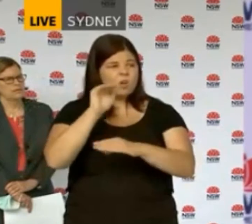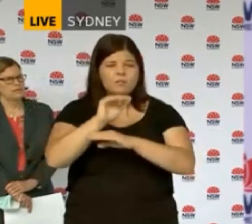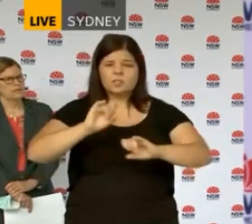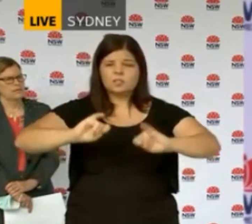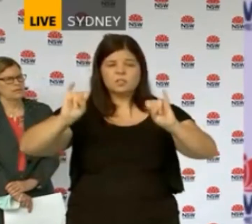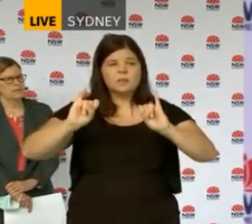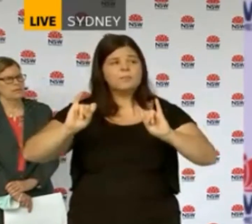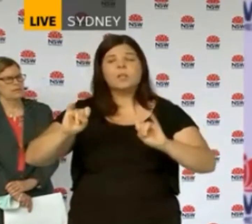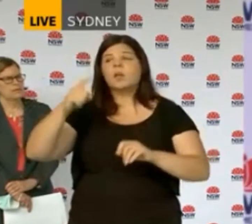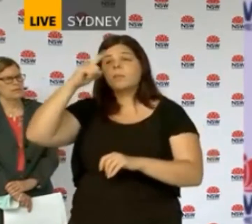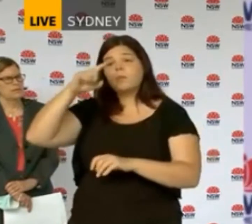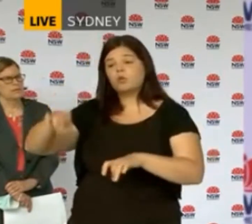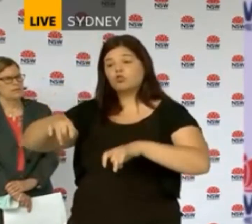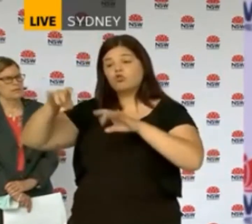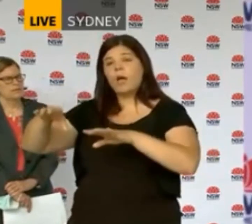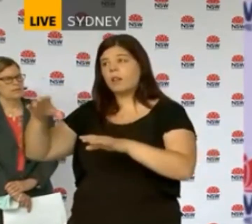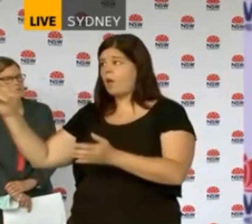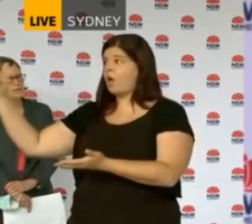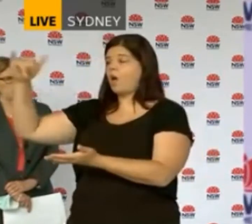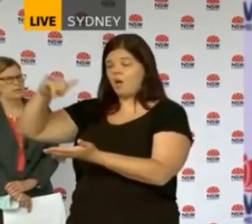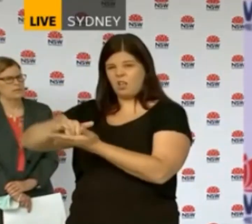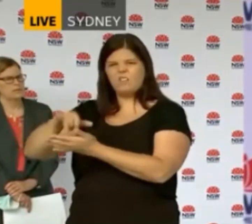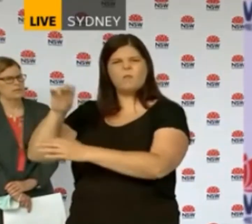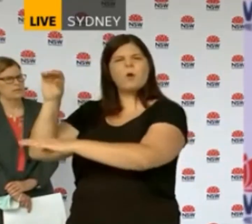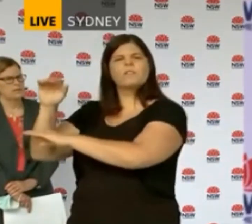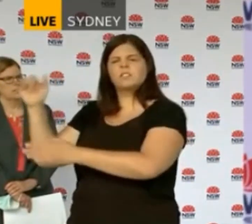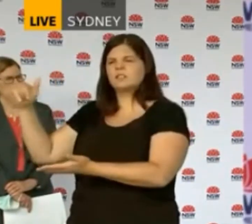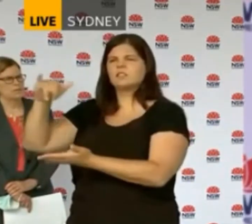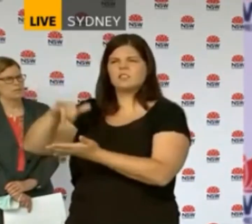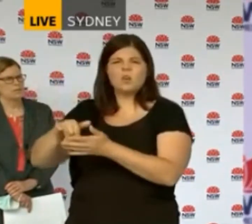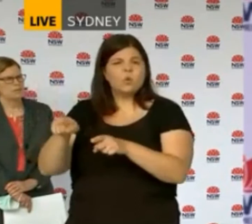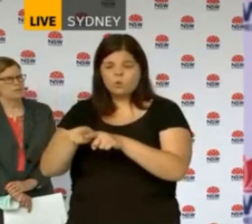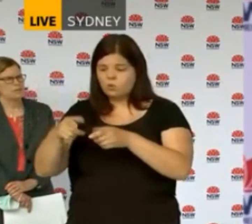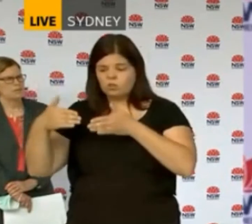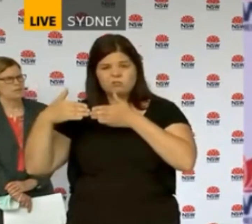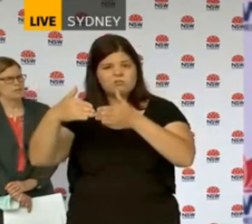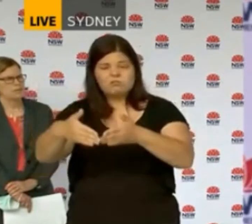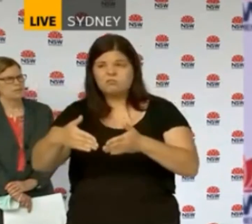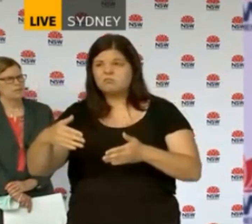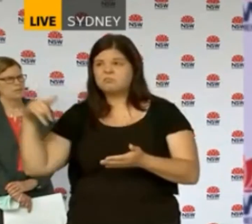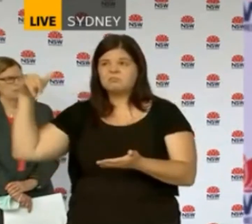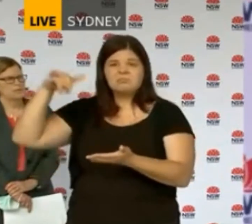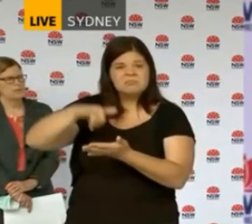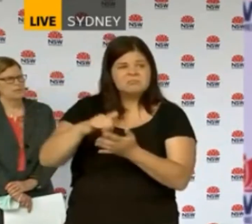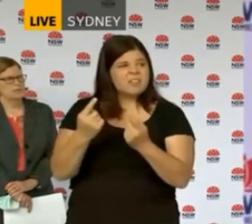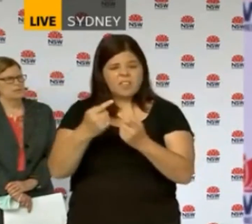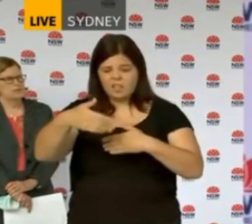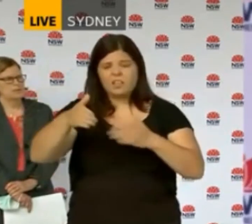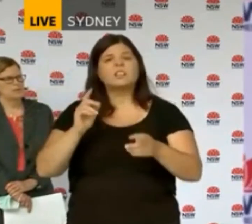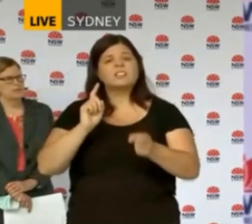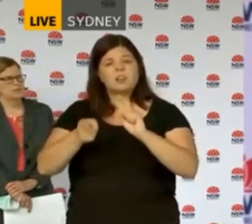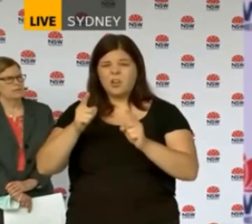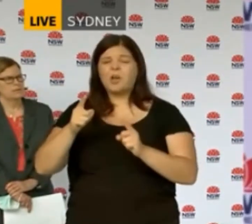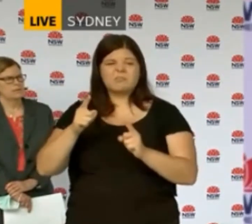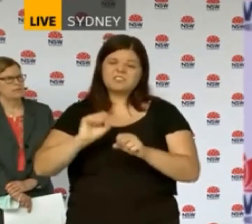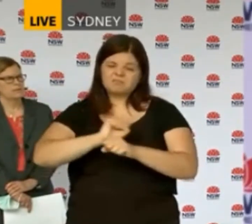our Aussies coming back from overseas largely, and freight coming in, there will be from time to time some issues. But we'll manage it. We'll